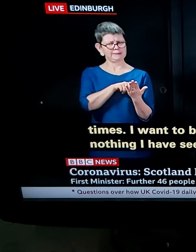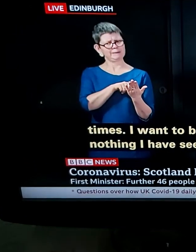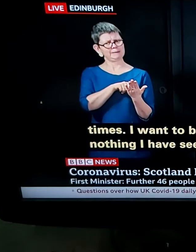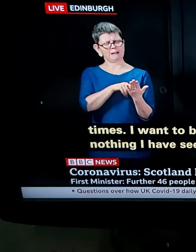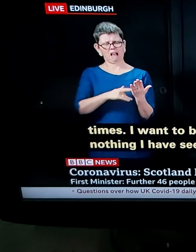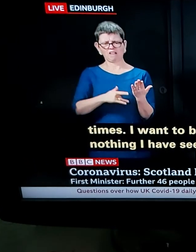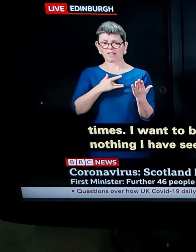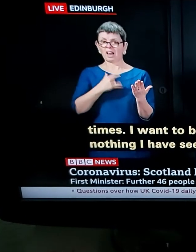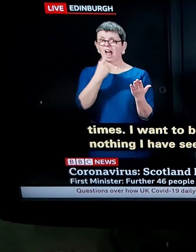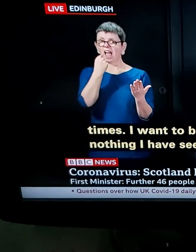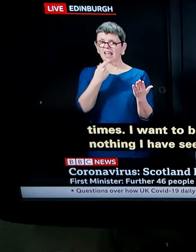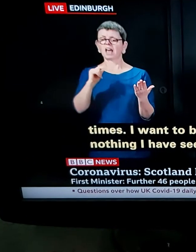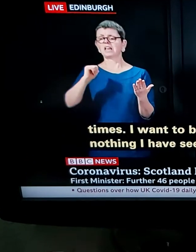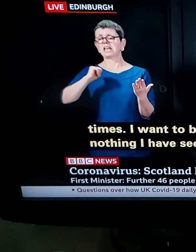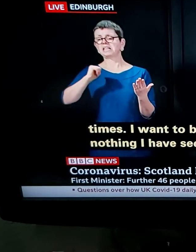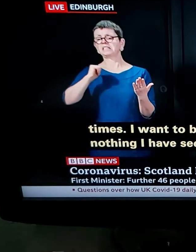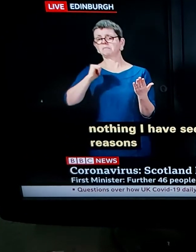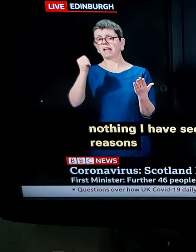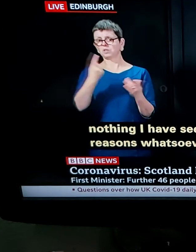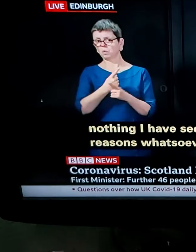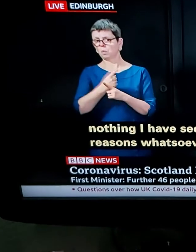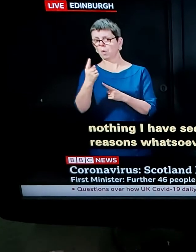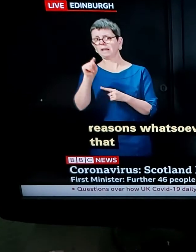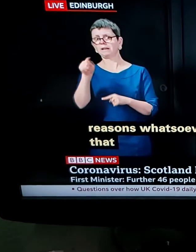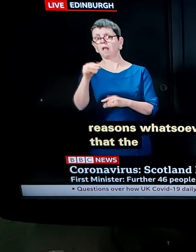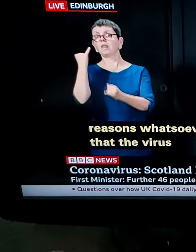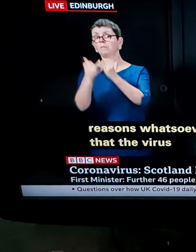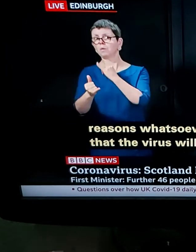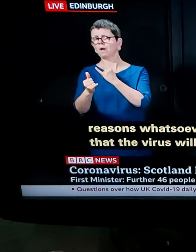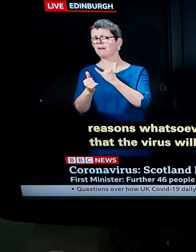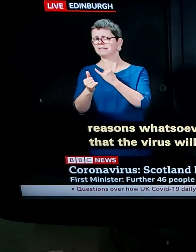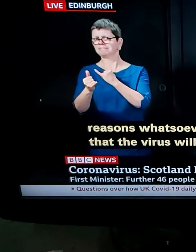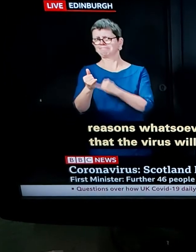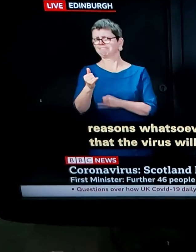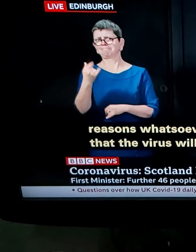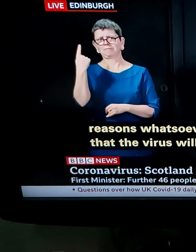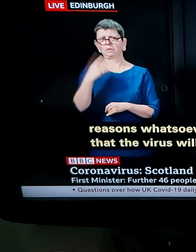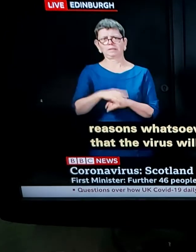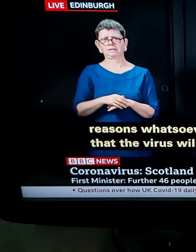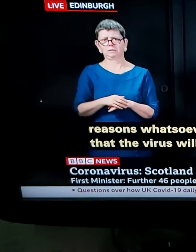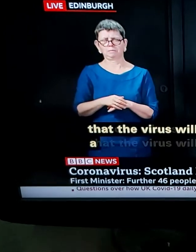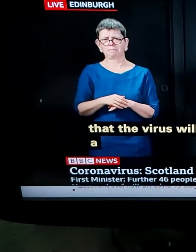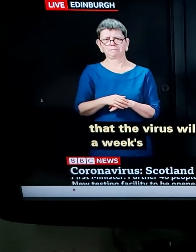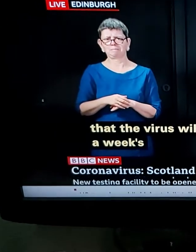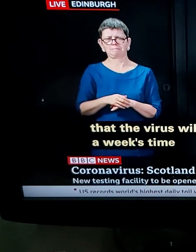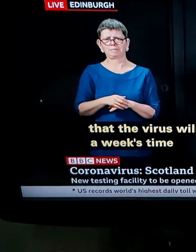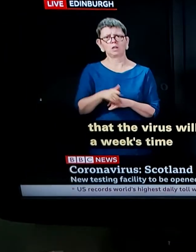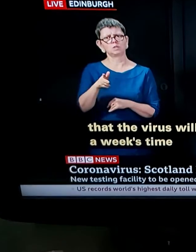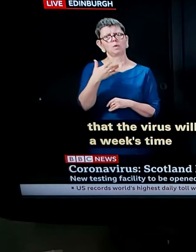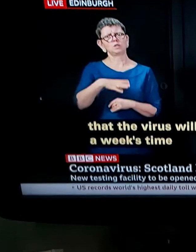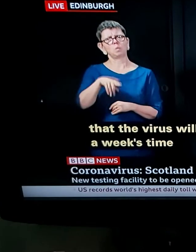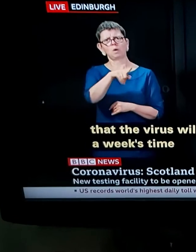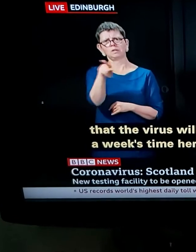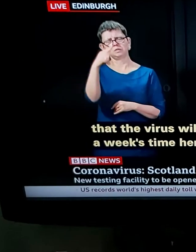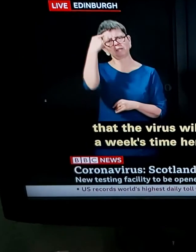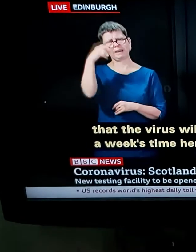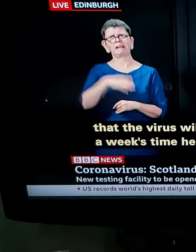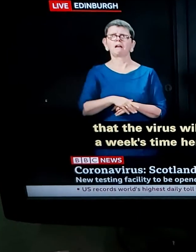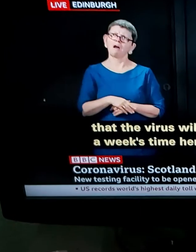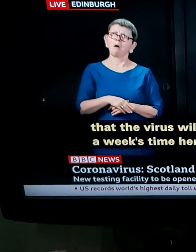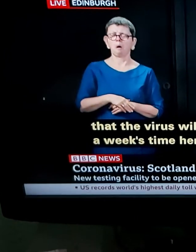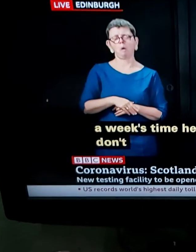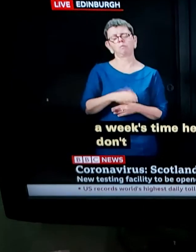for predicting that the virus will peak as early as a week's time here in Scotland. So I don't want people to have a